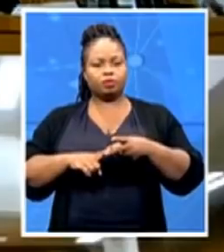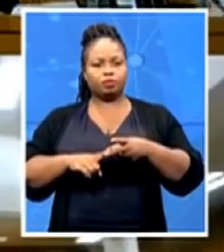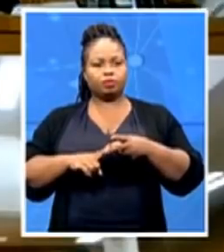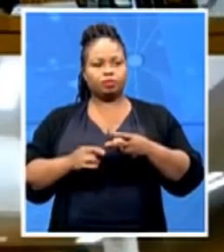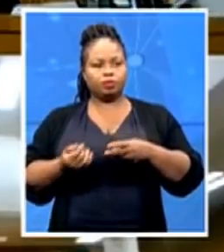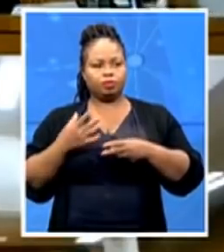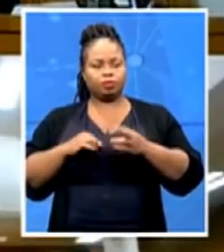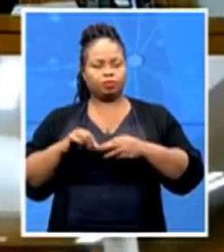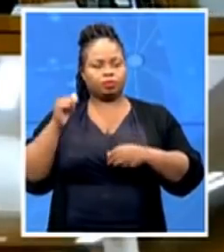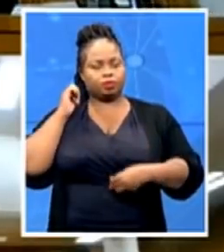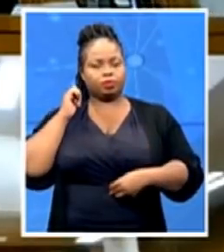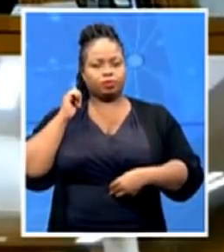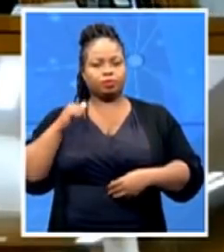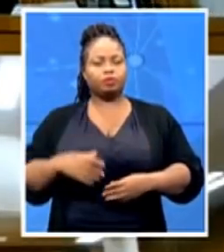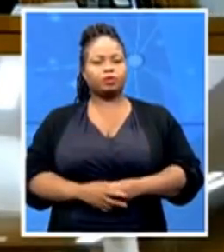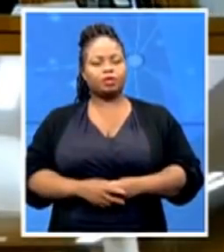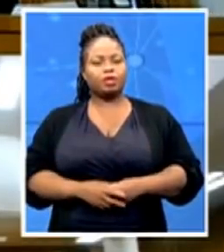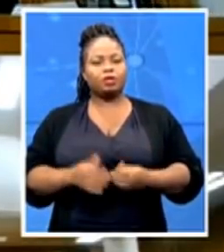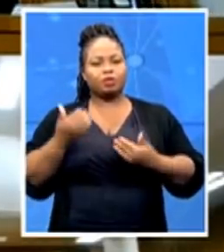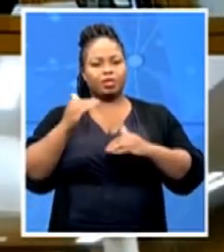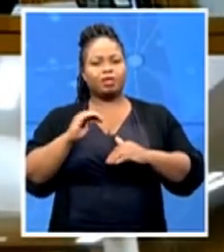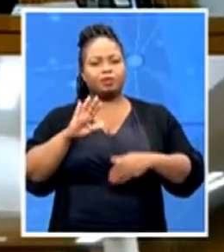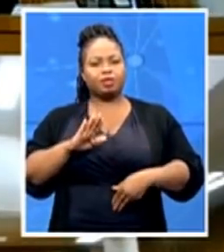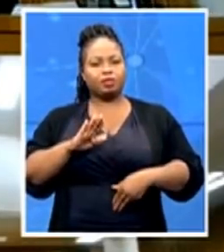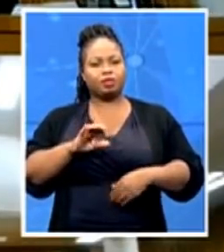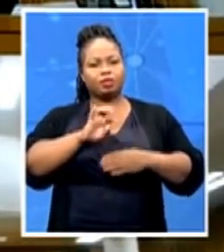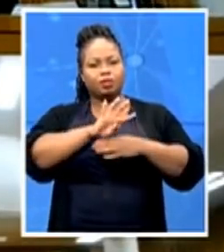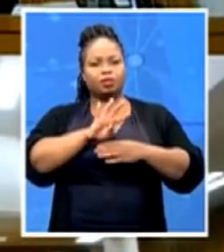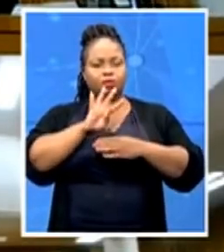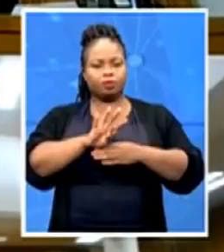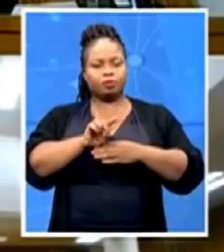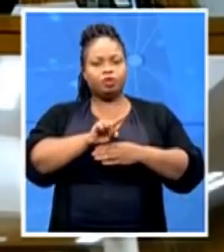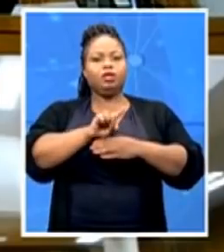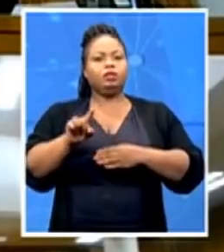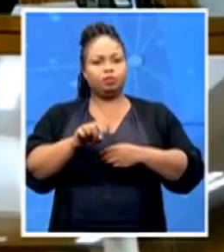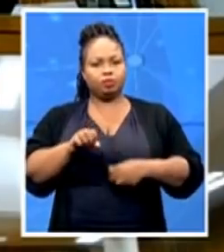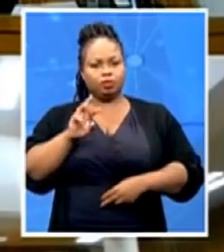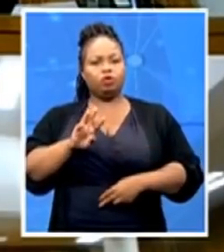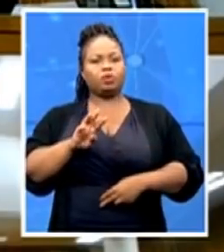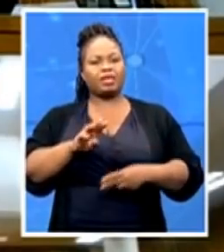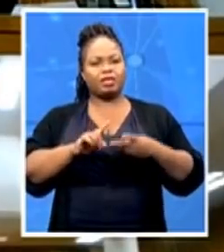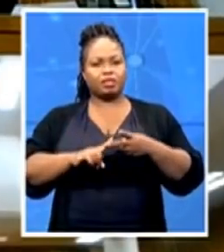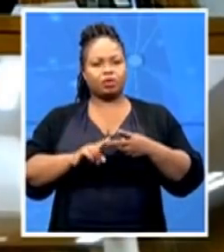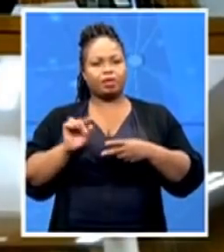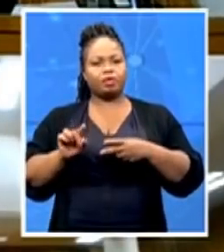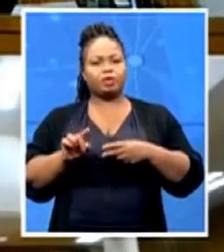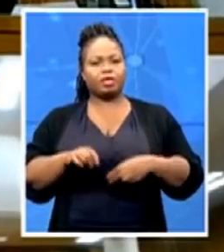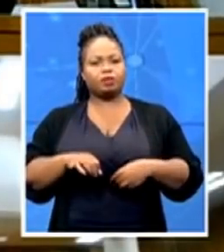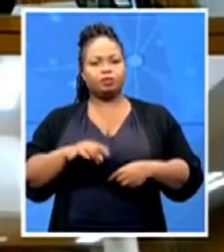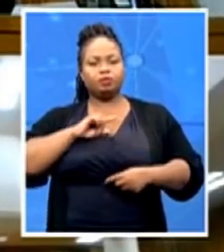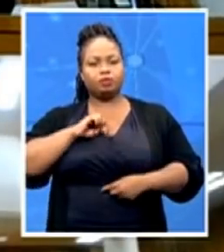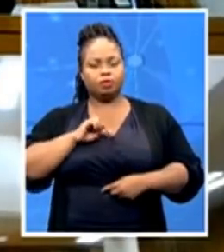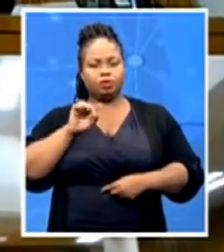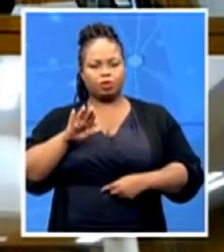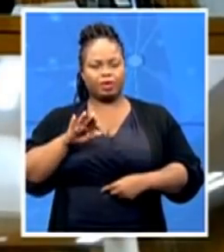paragraphs 44 to 49. It is also something which comes up in the DIA case, and I shall consequently